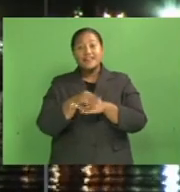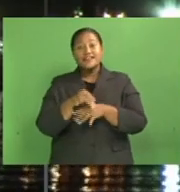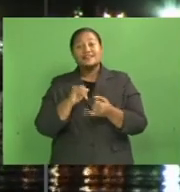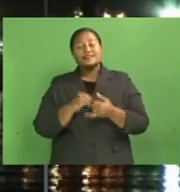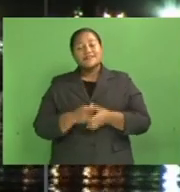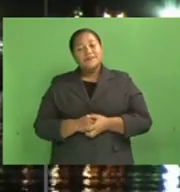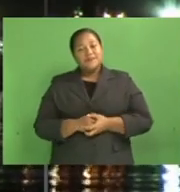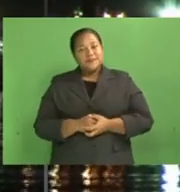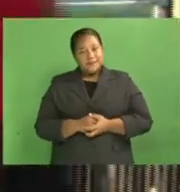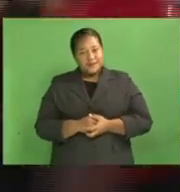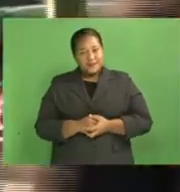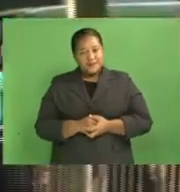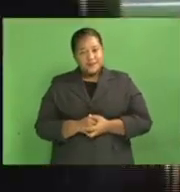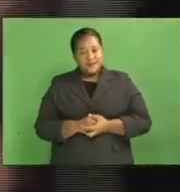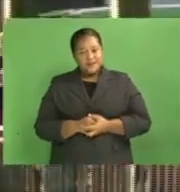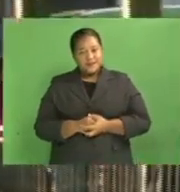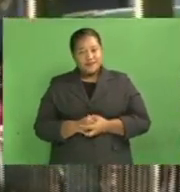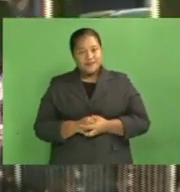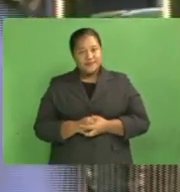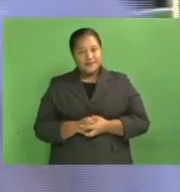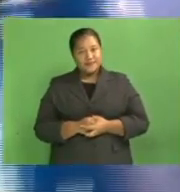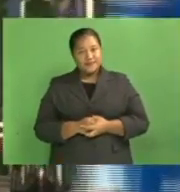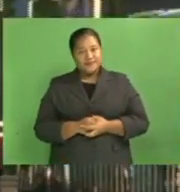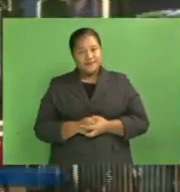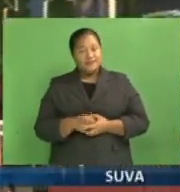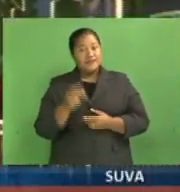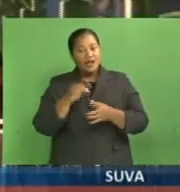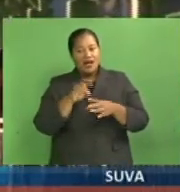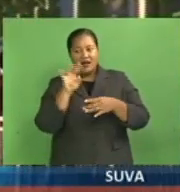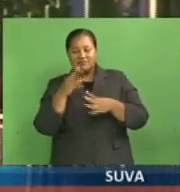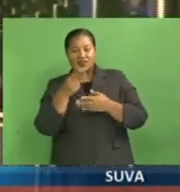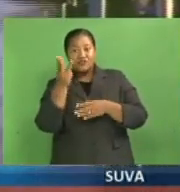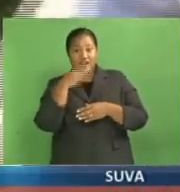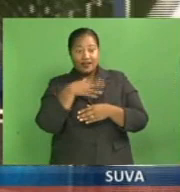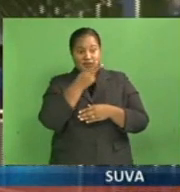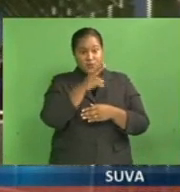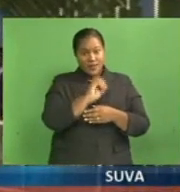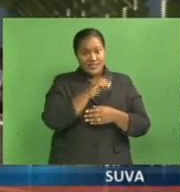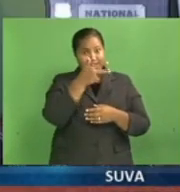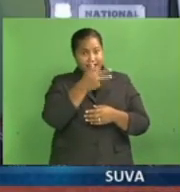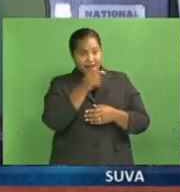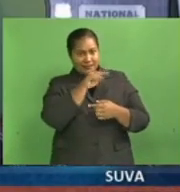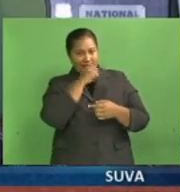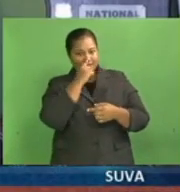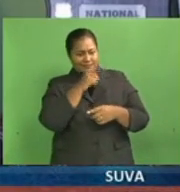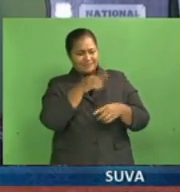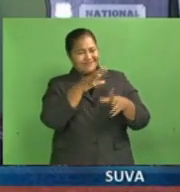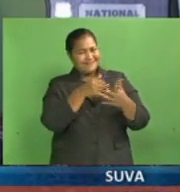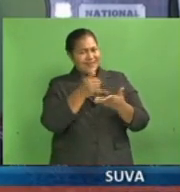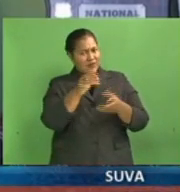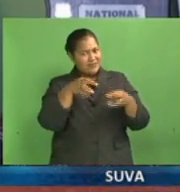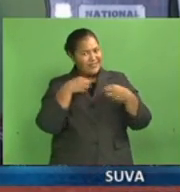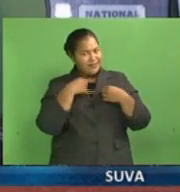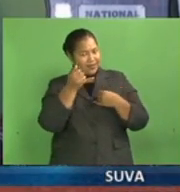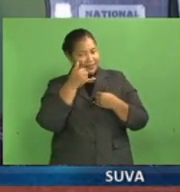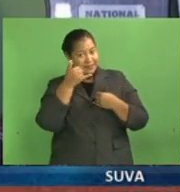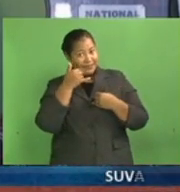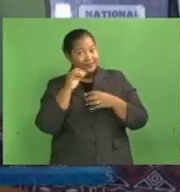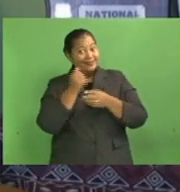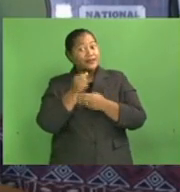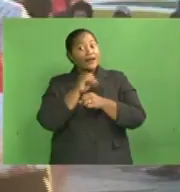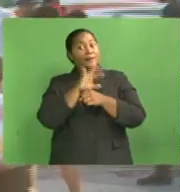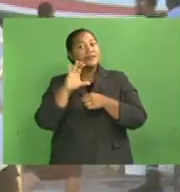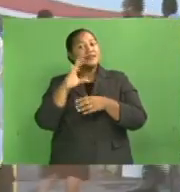Boiler reports. Out of the 328 cases received by Lifeline Fiji last